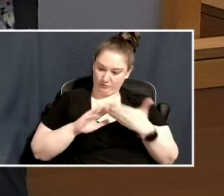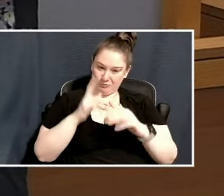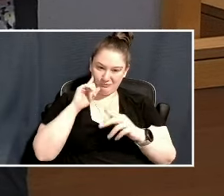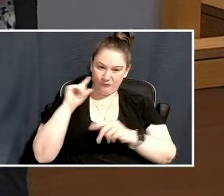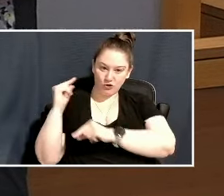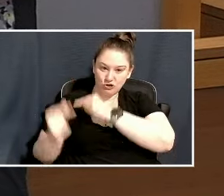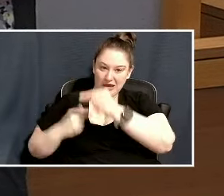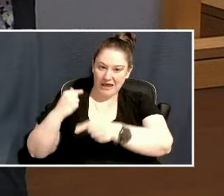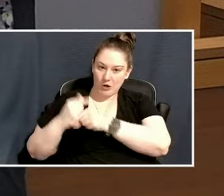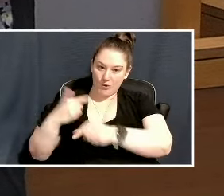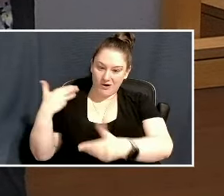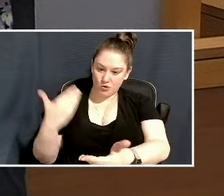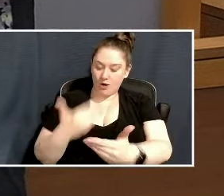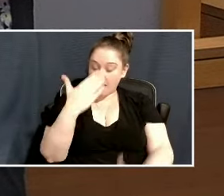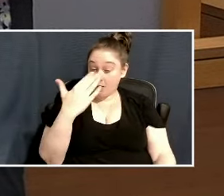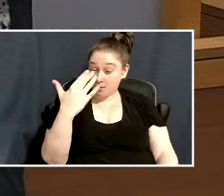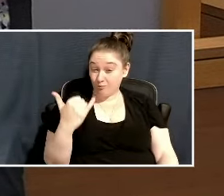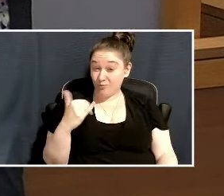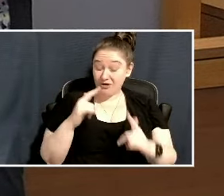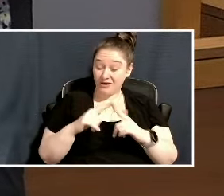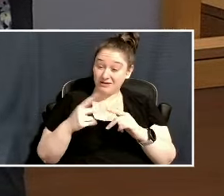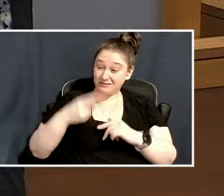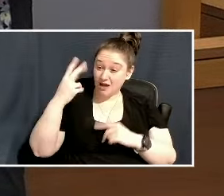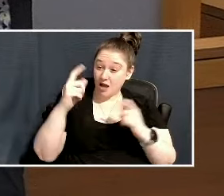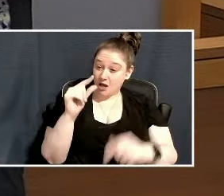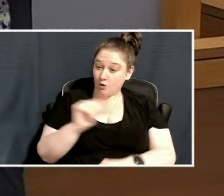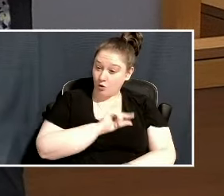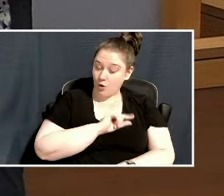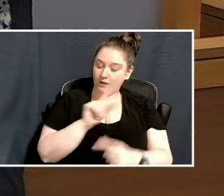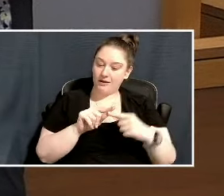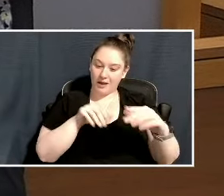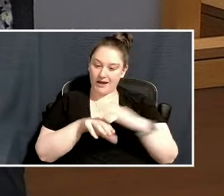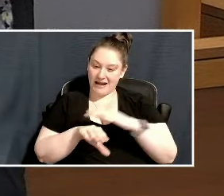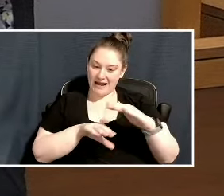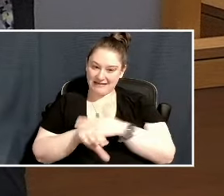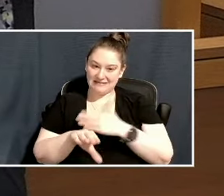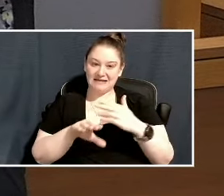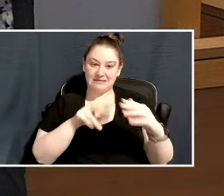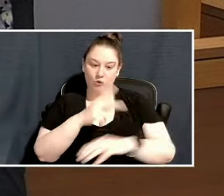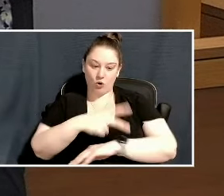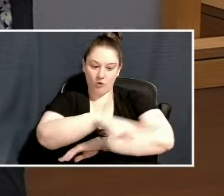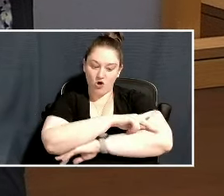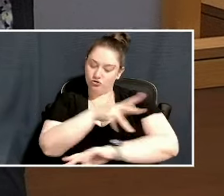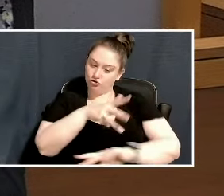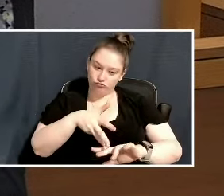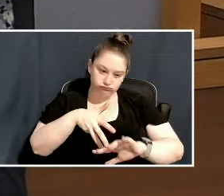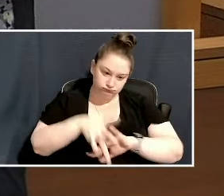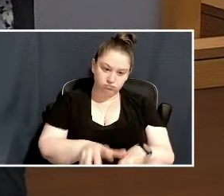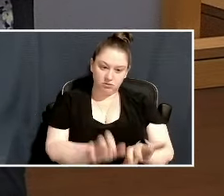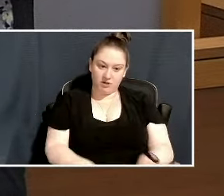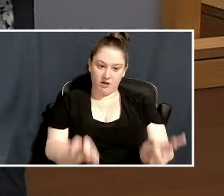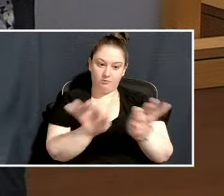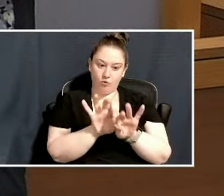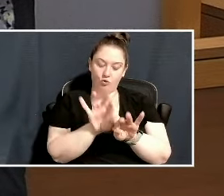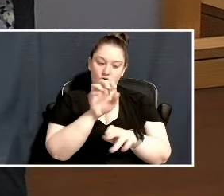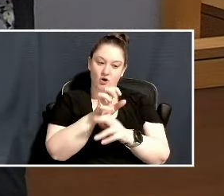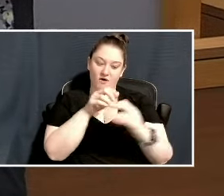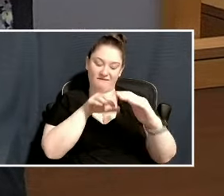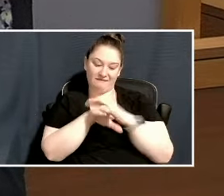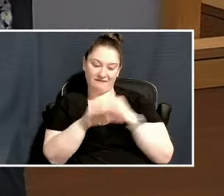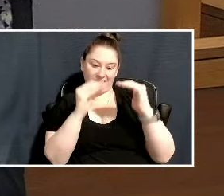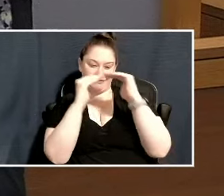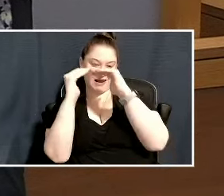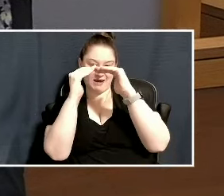and whereas high-quality and accessible parks are anchors of equitable, economically thriving, safe, and